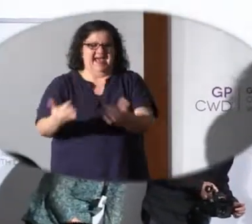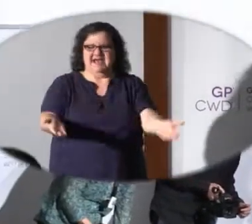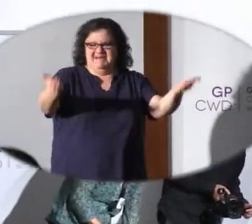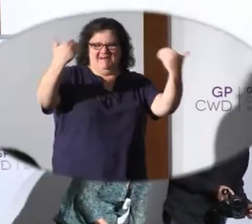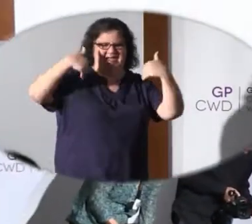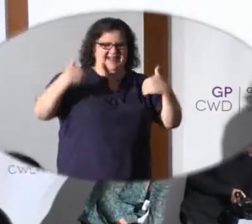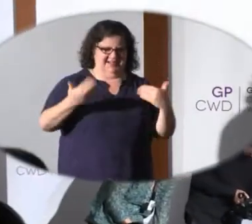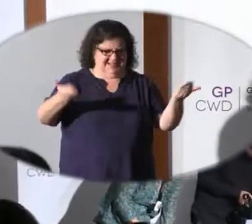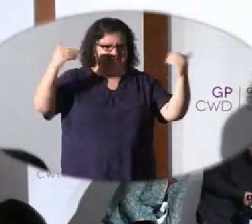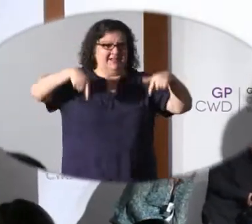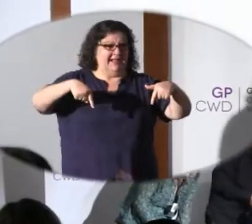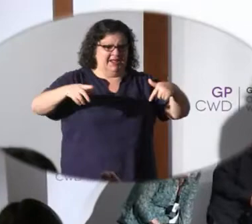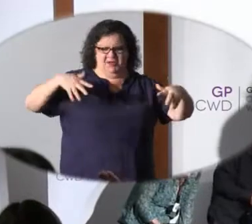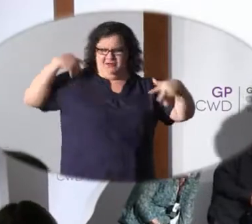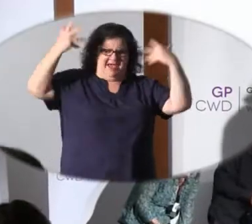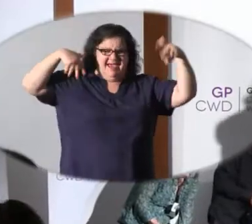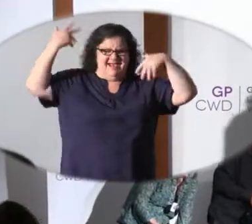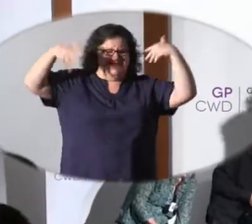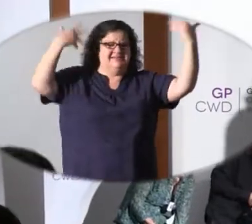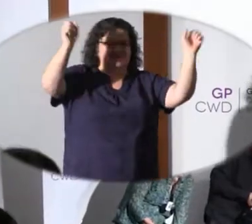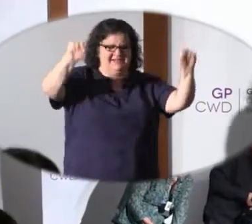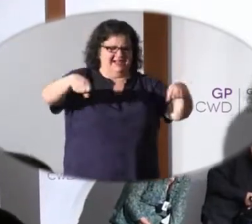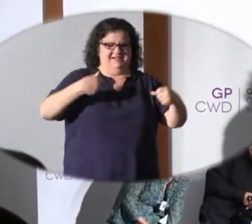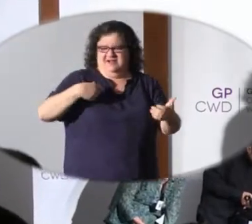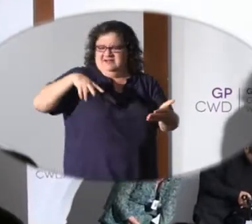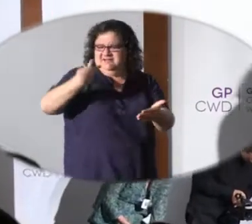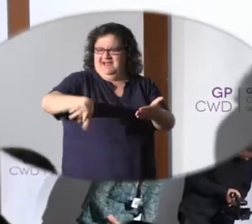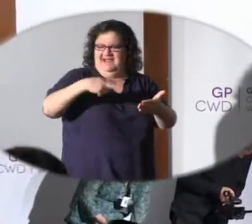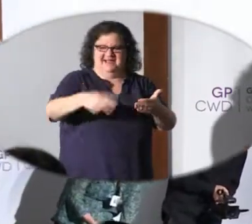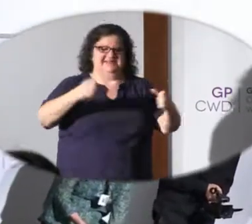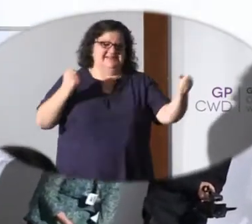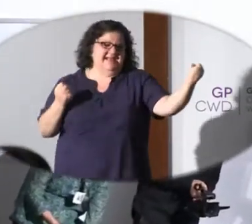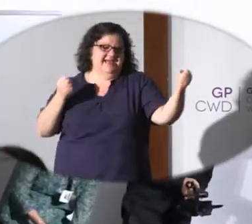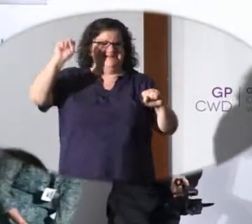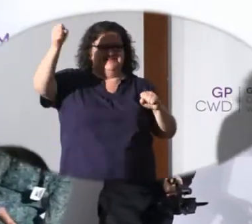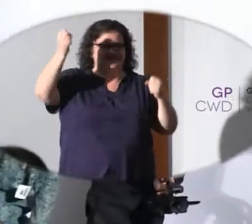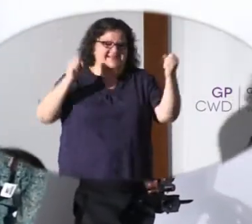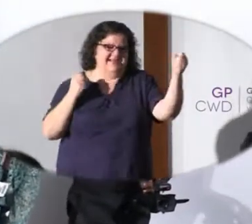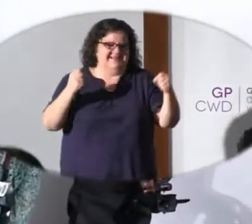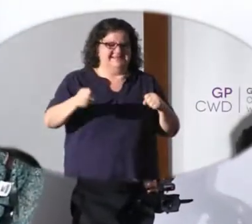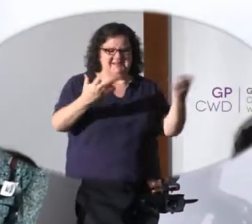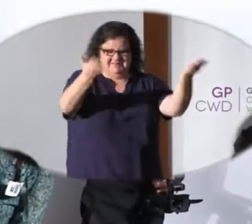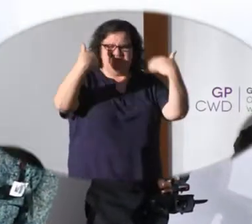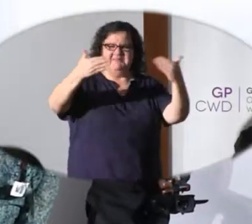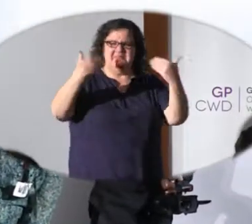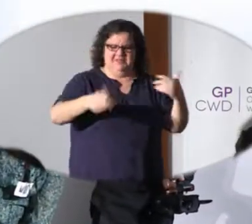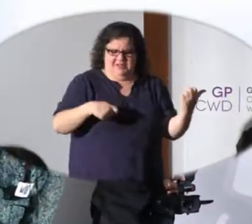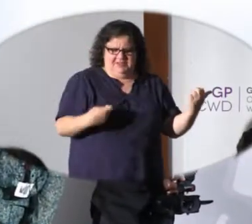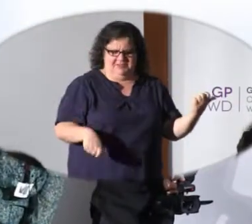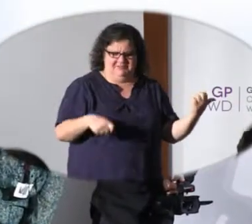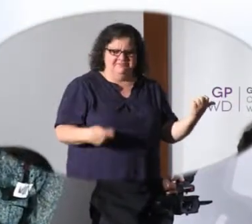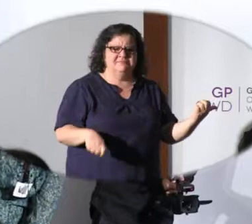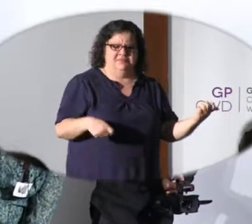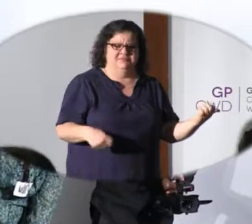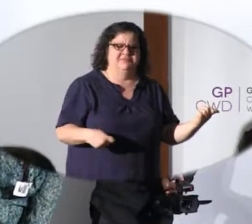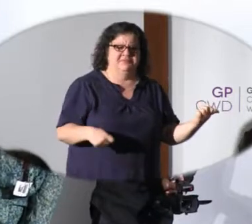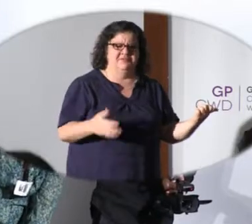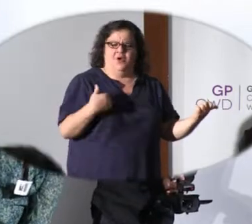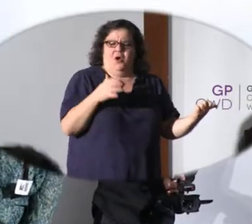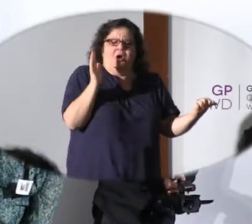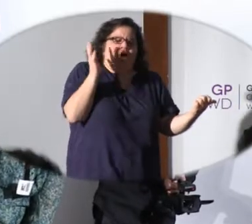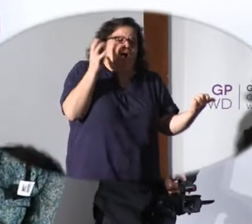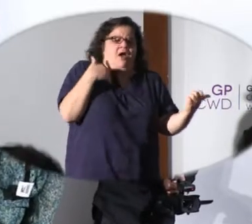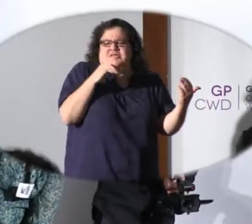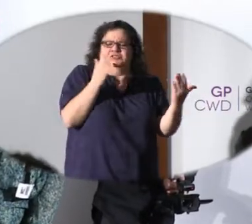to dance with me, baby. Dance, the music's on. Turn it up, turn it up, turn it up. My favorite